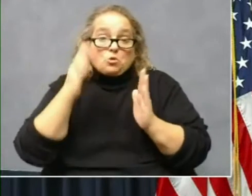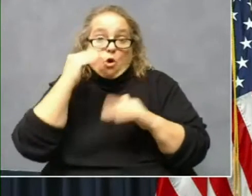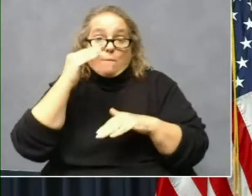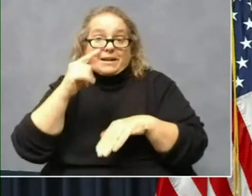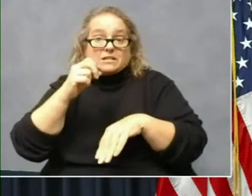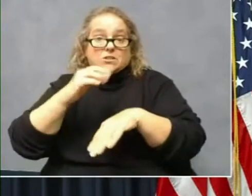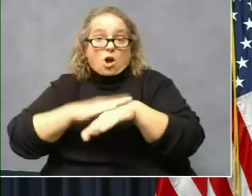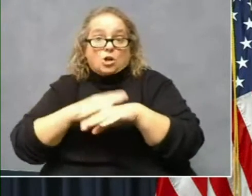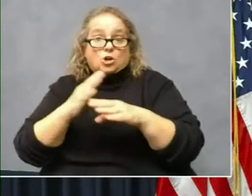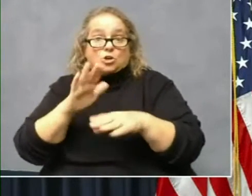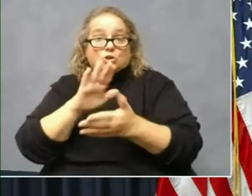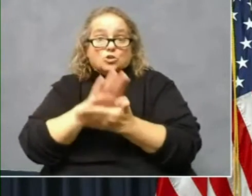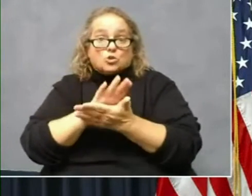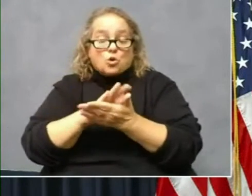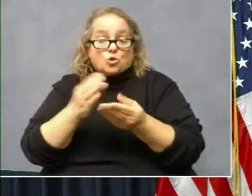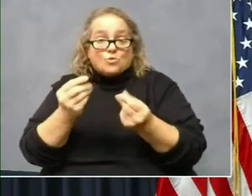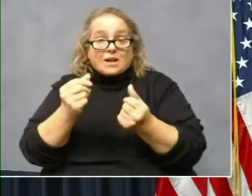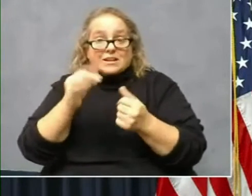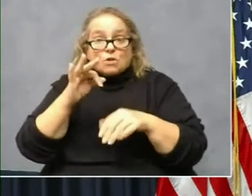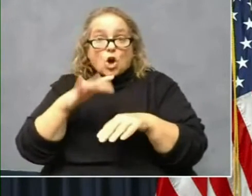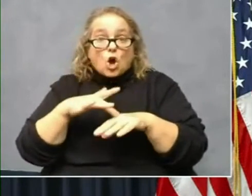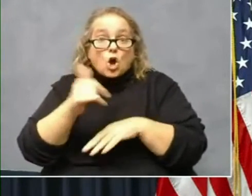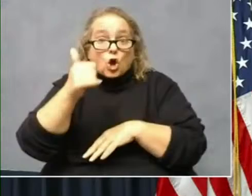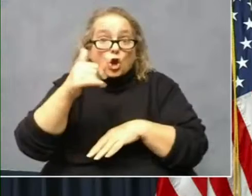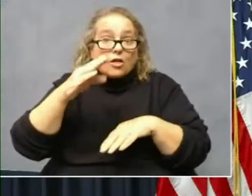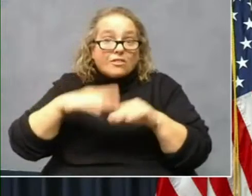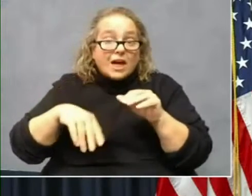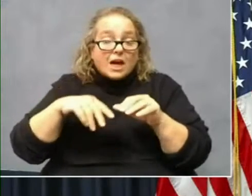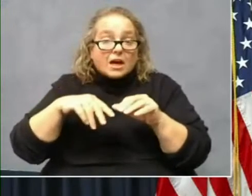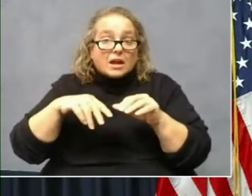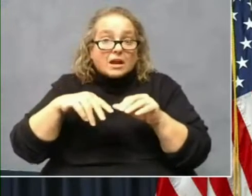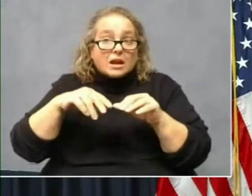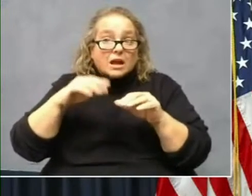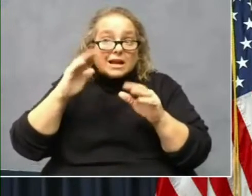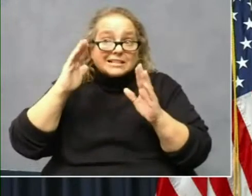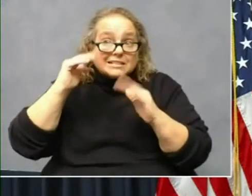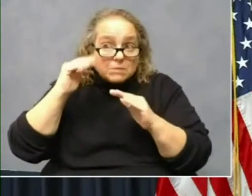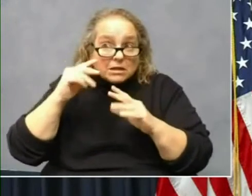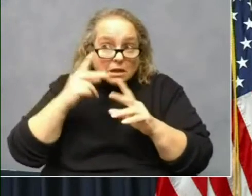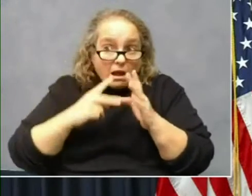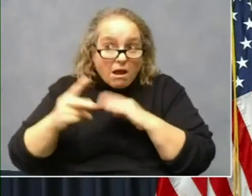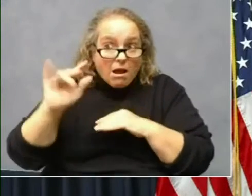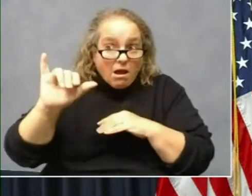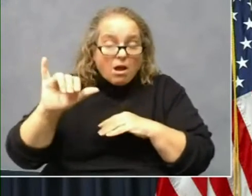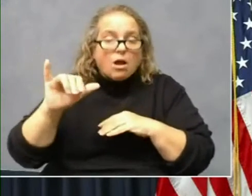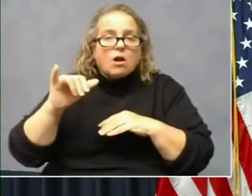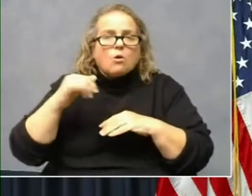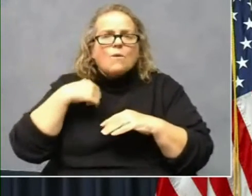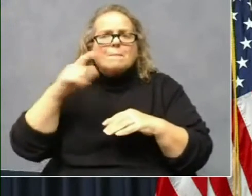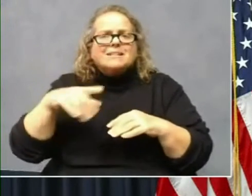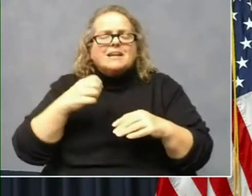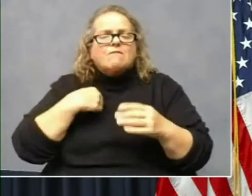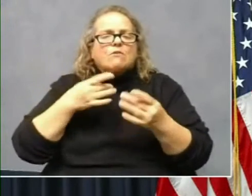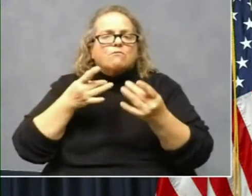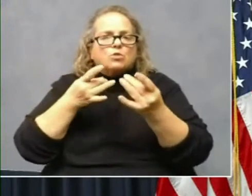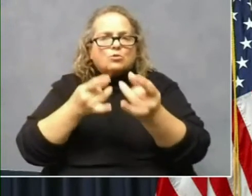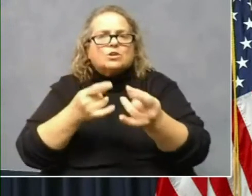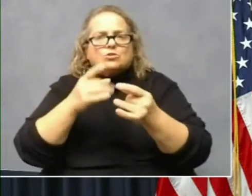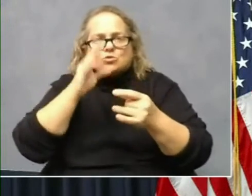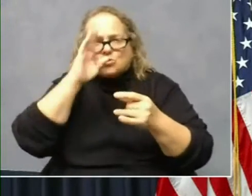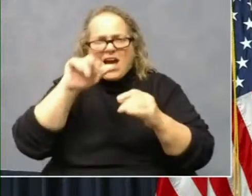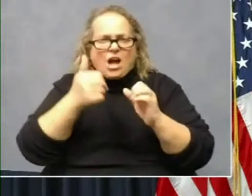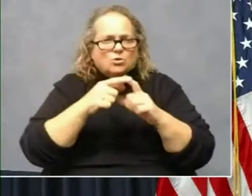than anticipated, that's a great problem to have. And so we want to be fluid enough to be able to push folks to